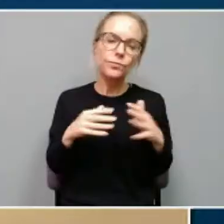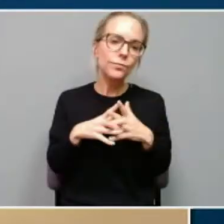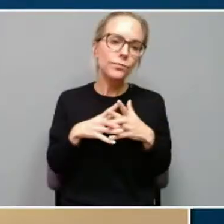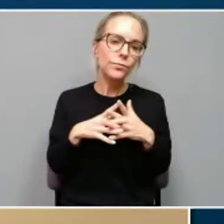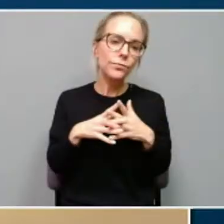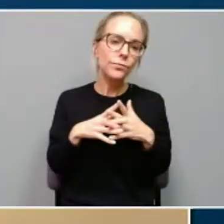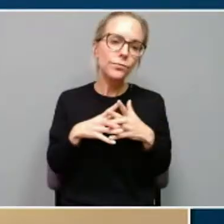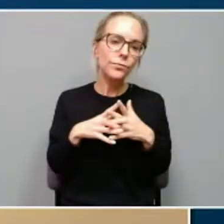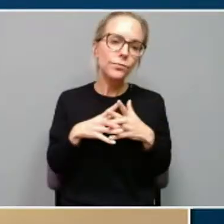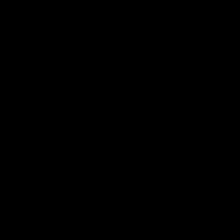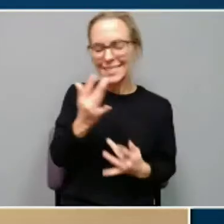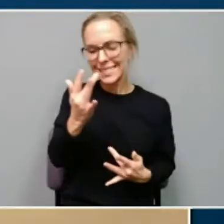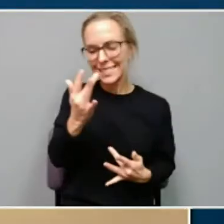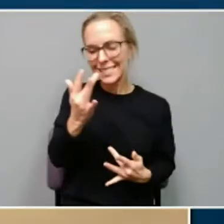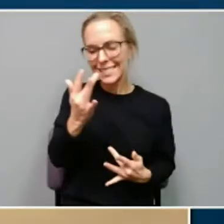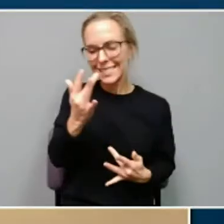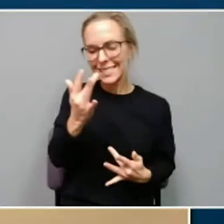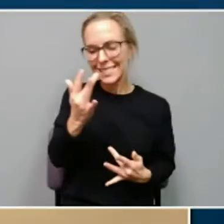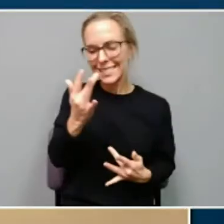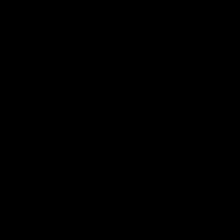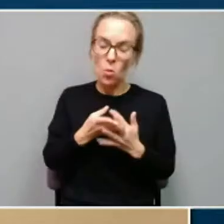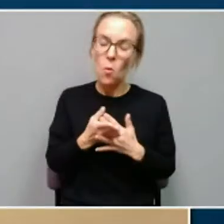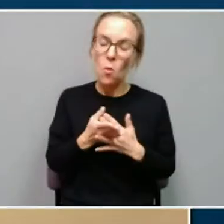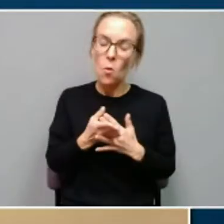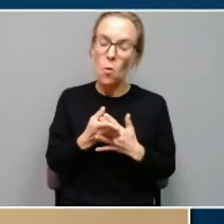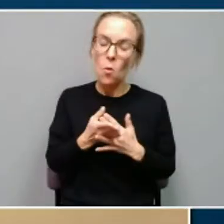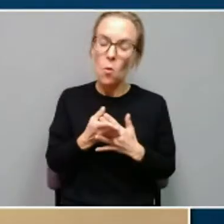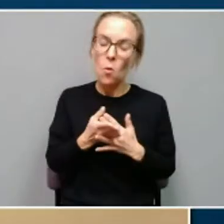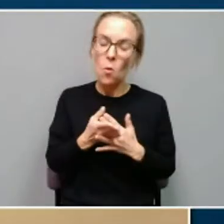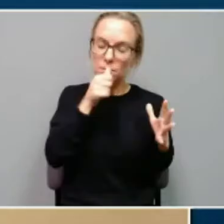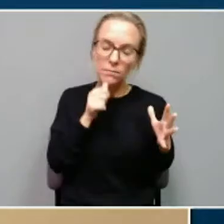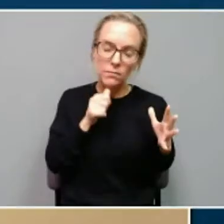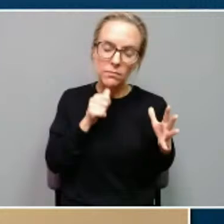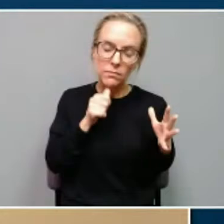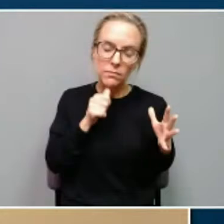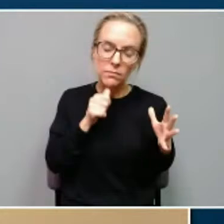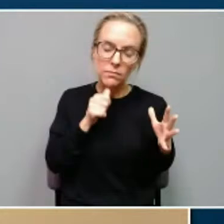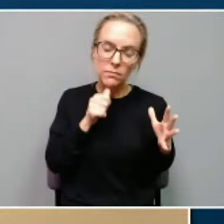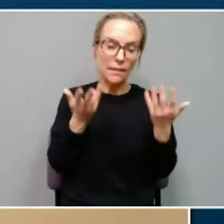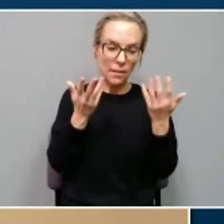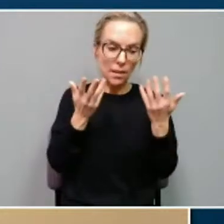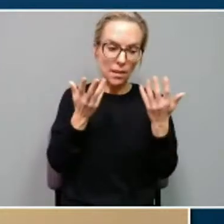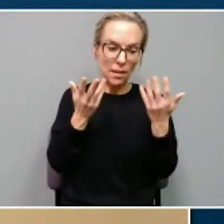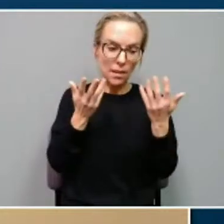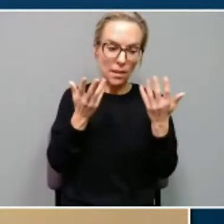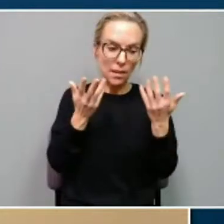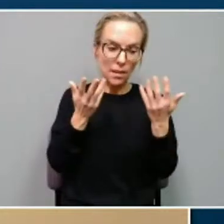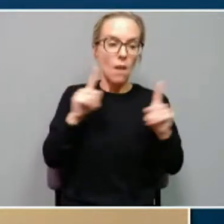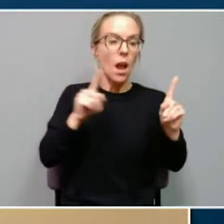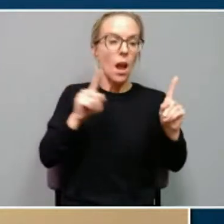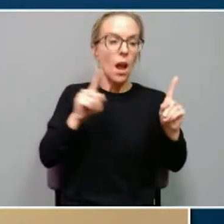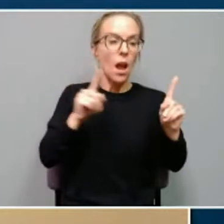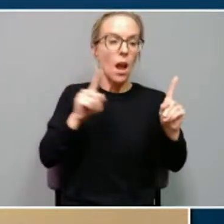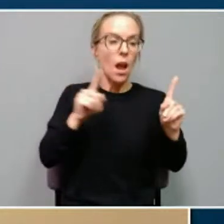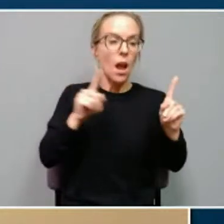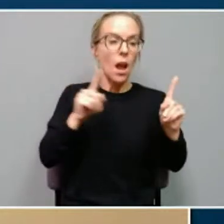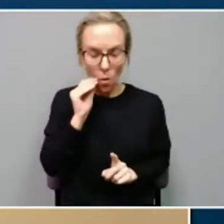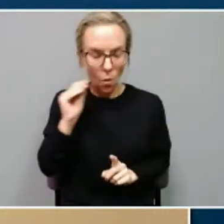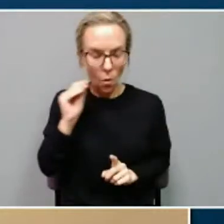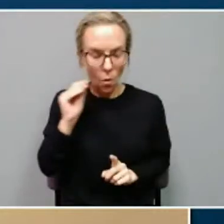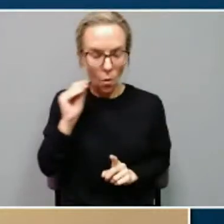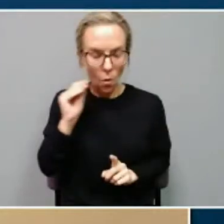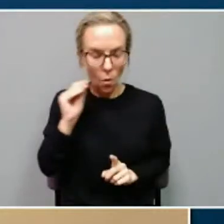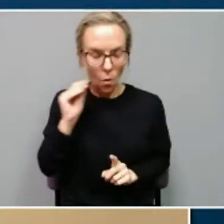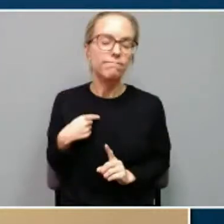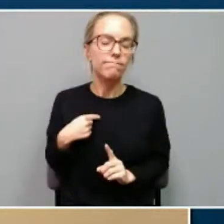went through a lot. And even after I finally came home, I went